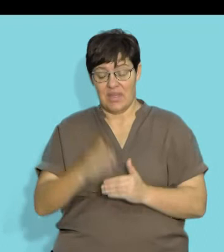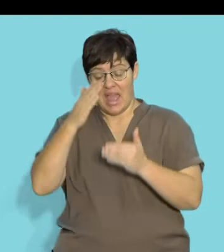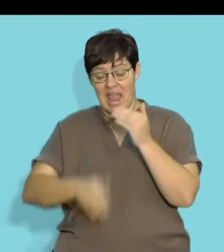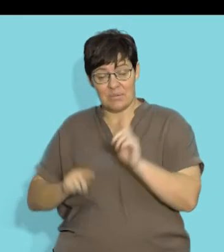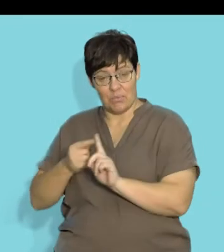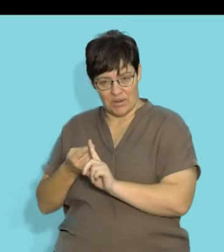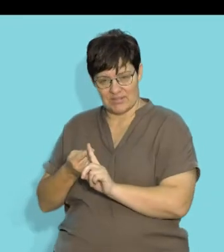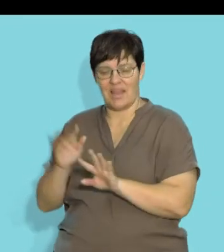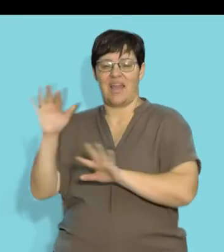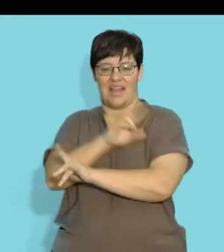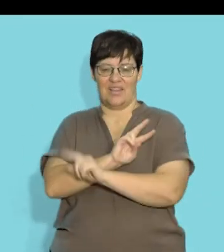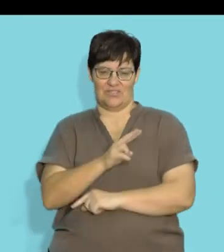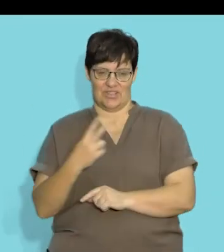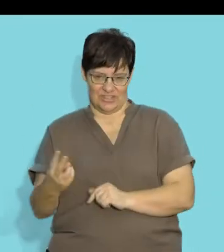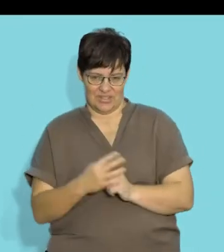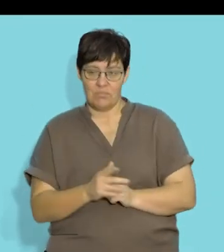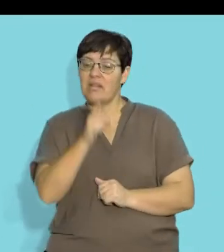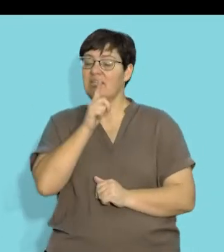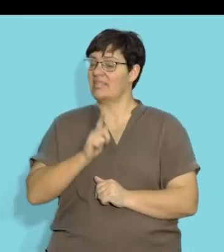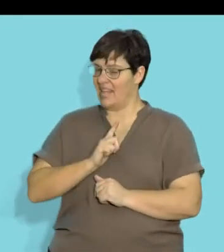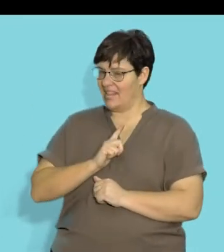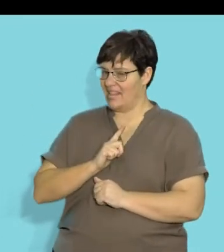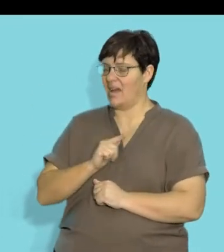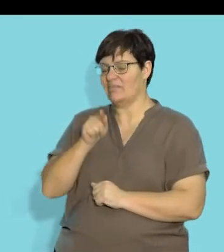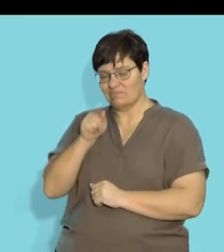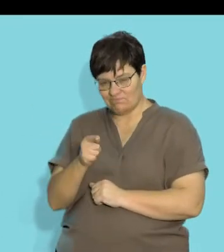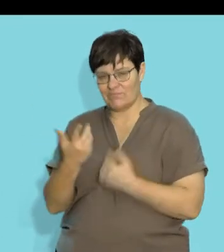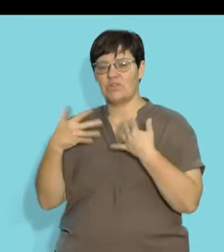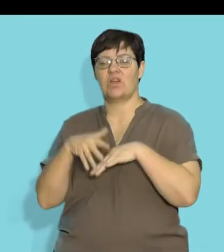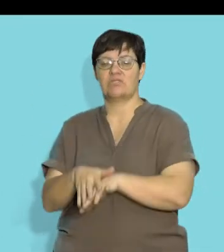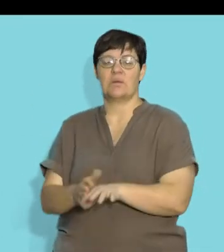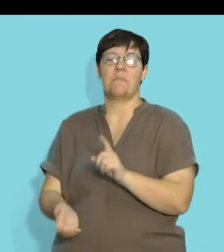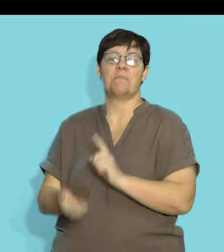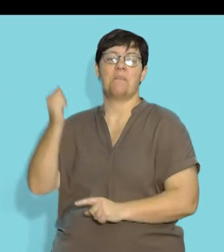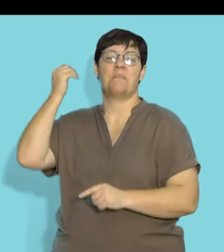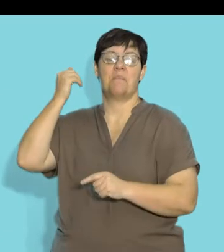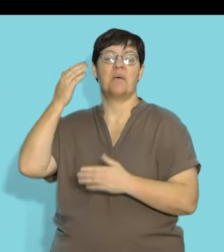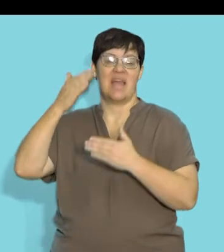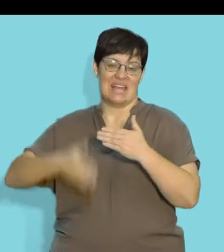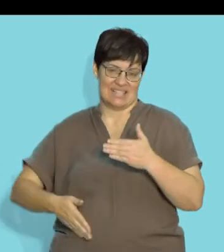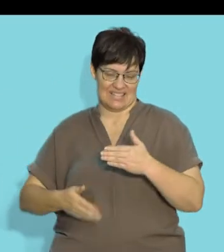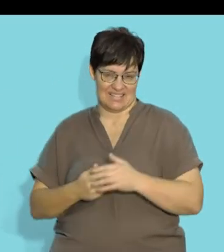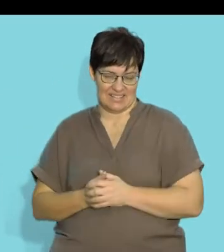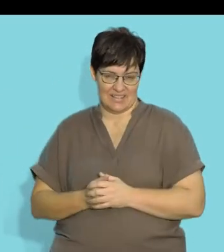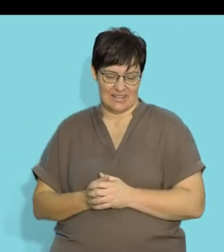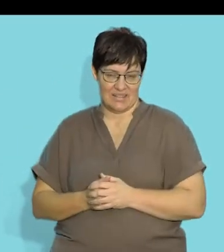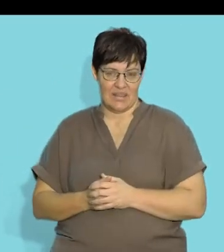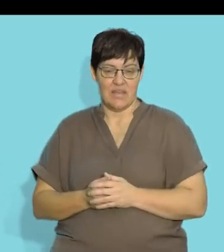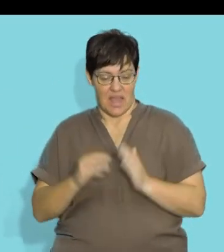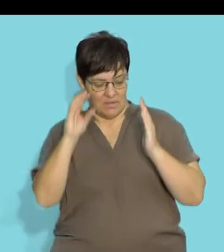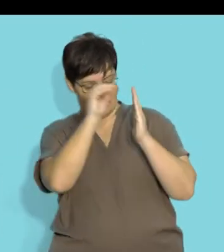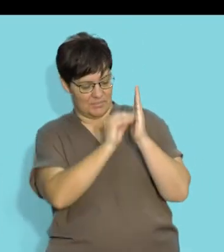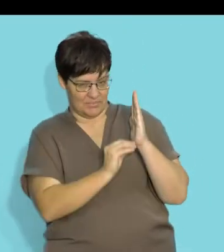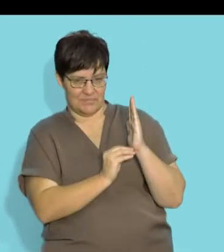at the end point, there is that color change, which will tell us that, okay, this reaction has reached, you know, the end, and then we